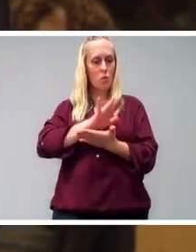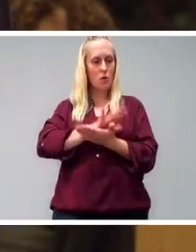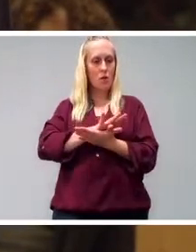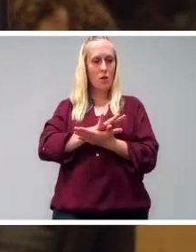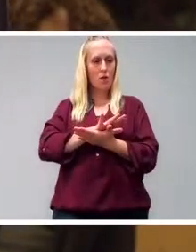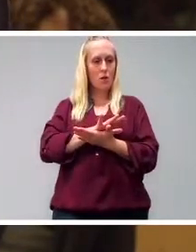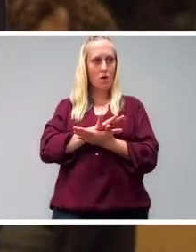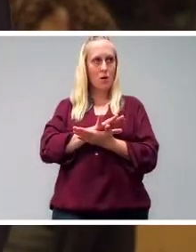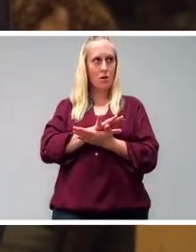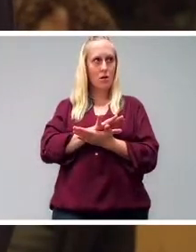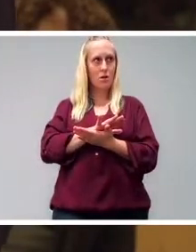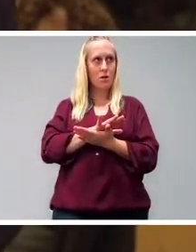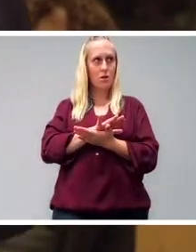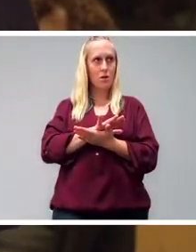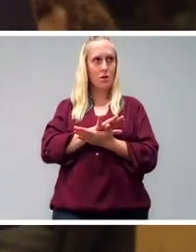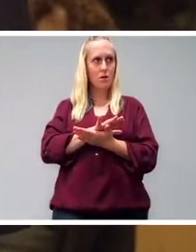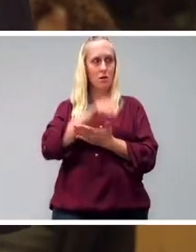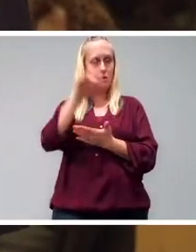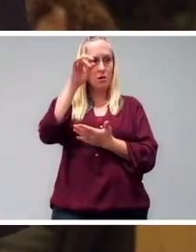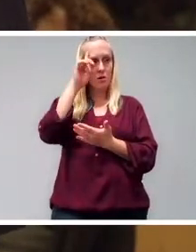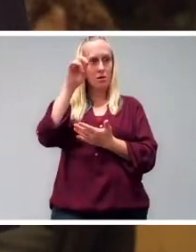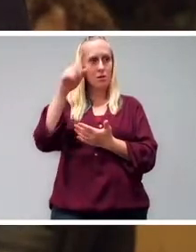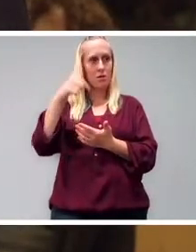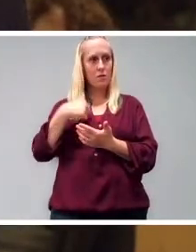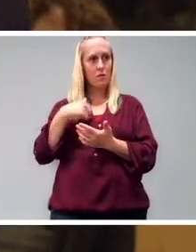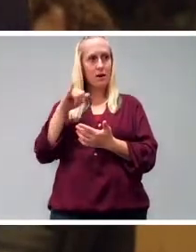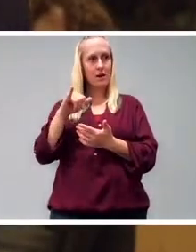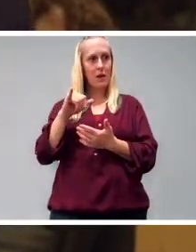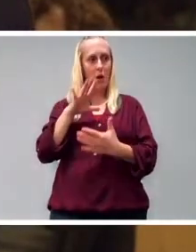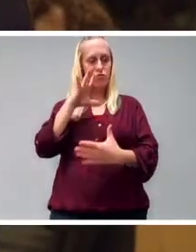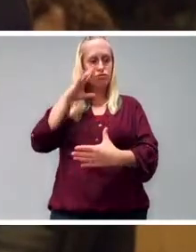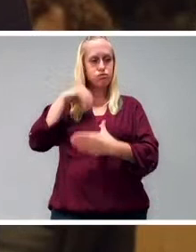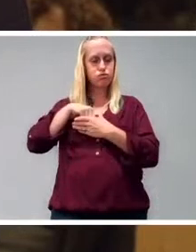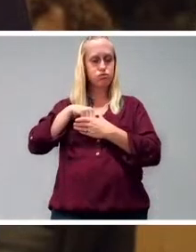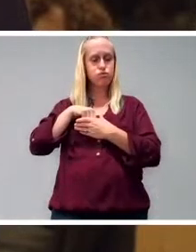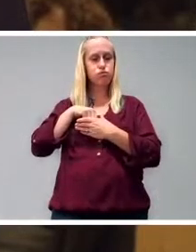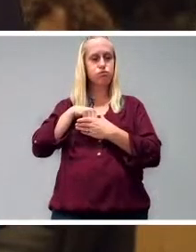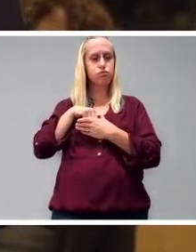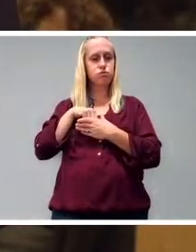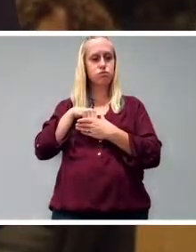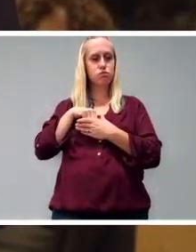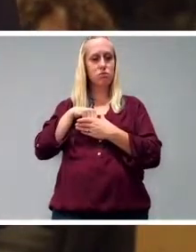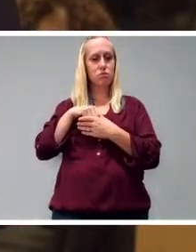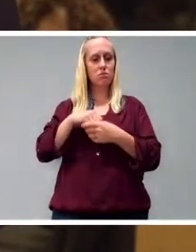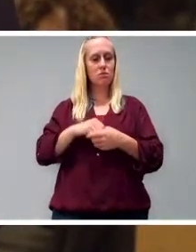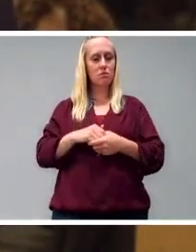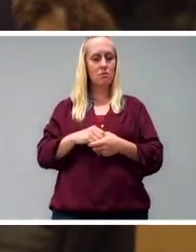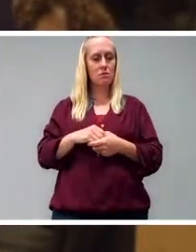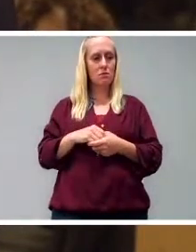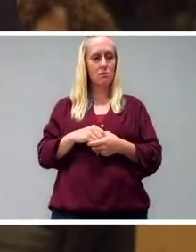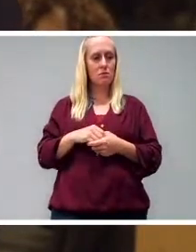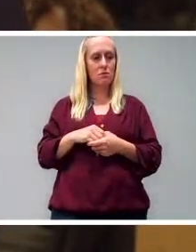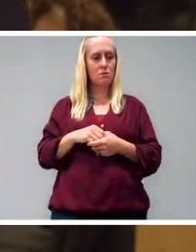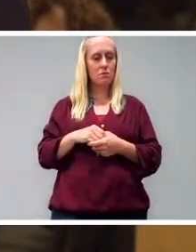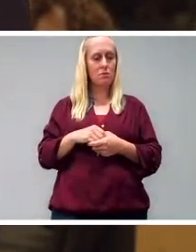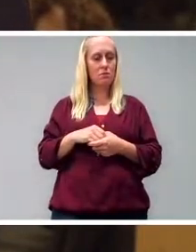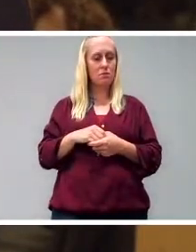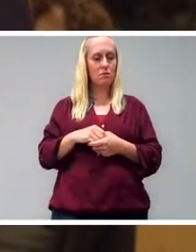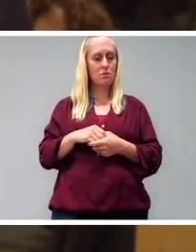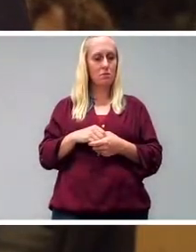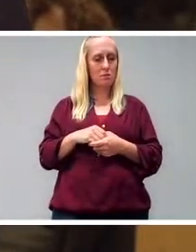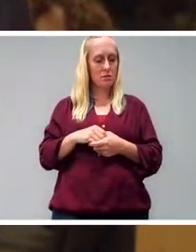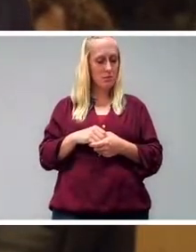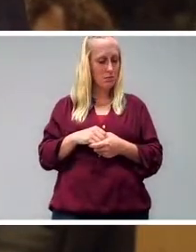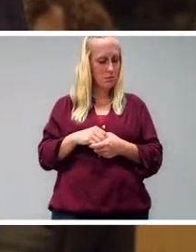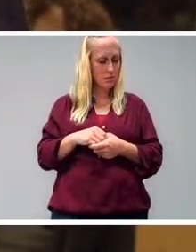professionalism here. And for me, that carries over on into my resident school because I use the same techniques to stay on top of what I'm doing on top of